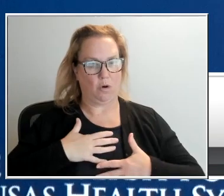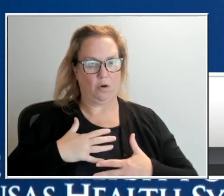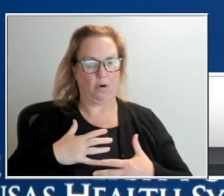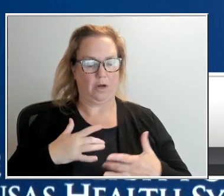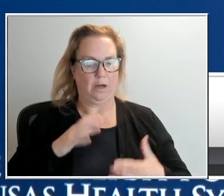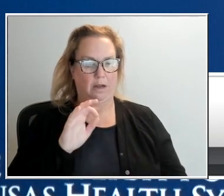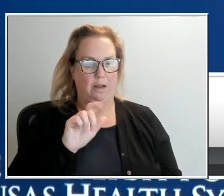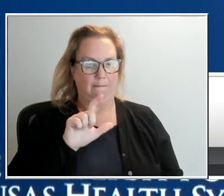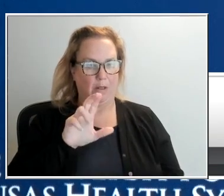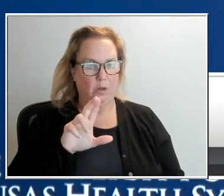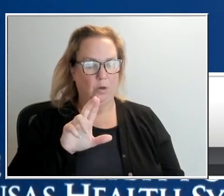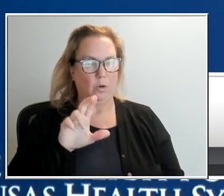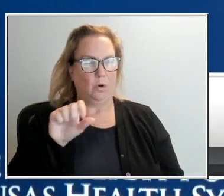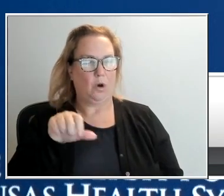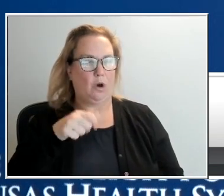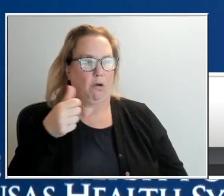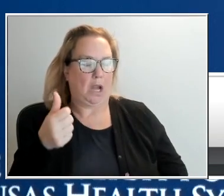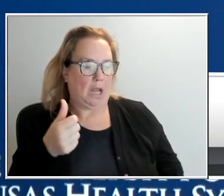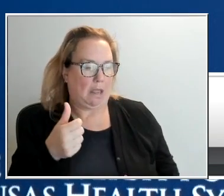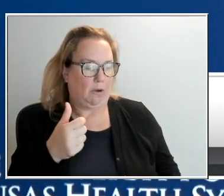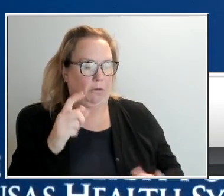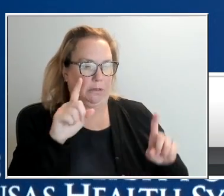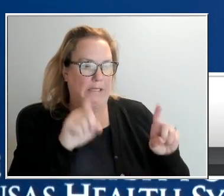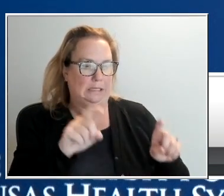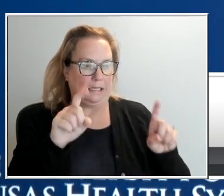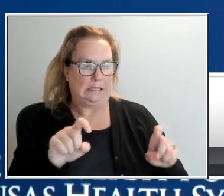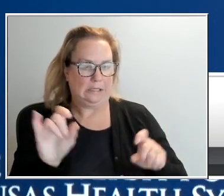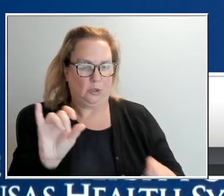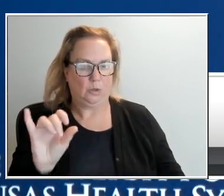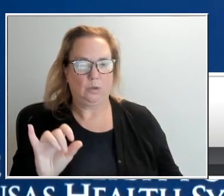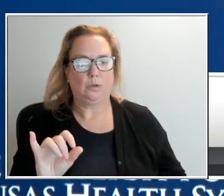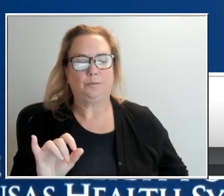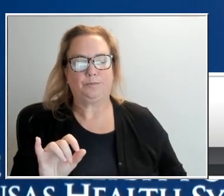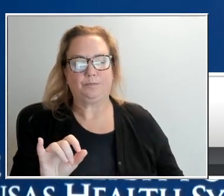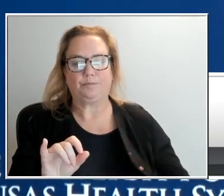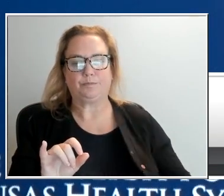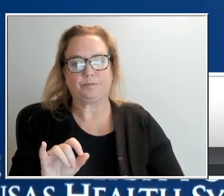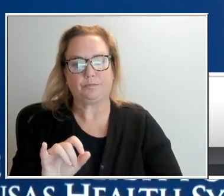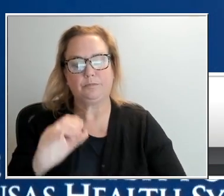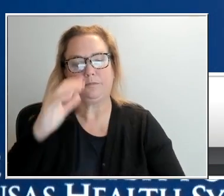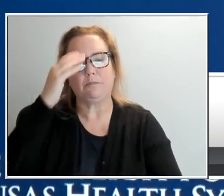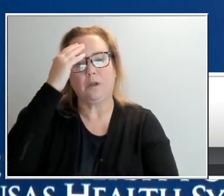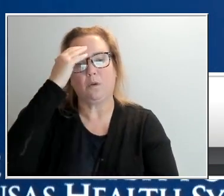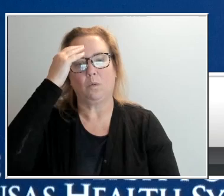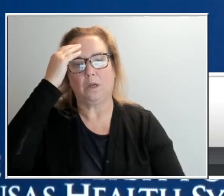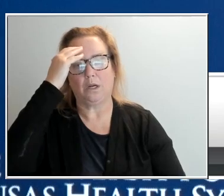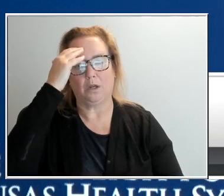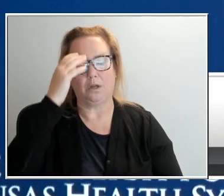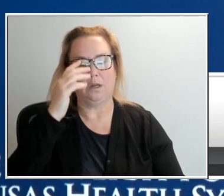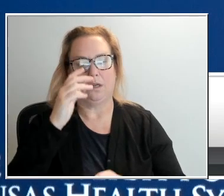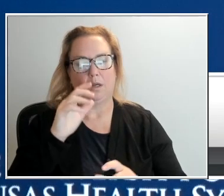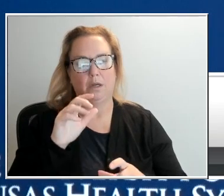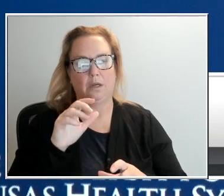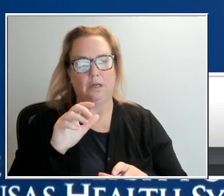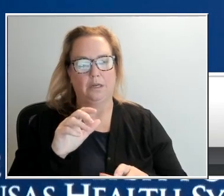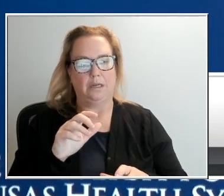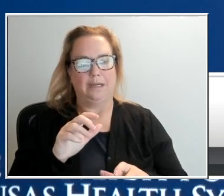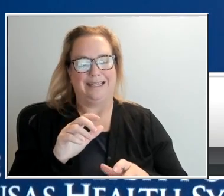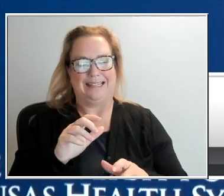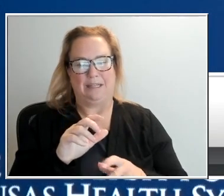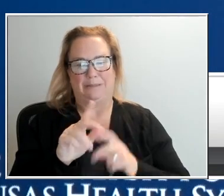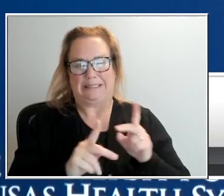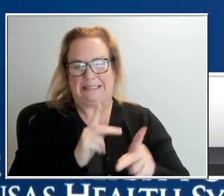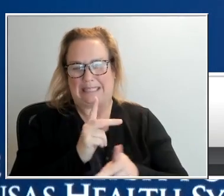or for something else, and happened to be tested as well. We do know that there was typing of the influenza. It